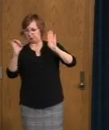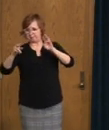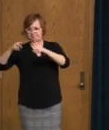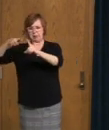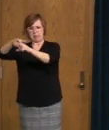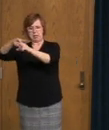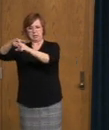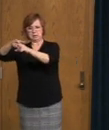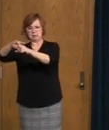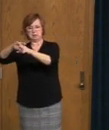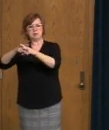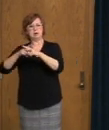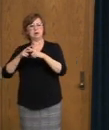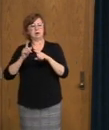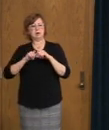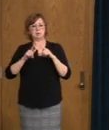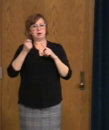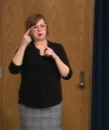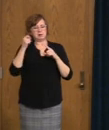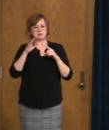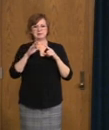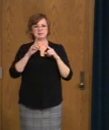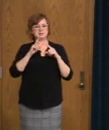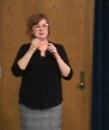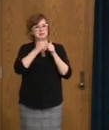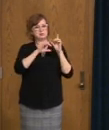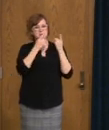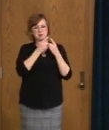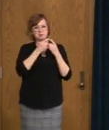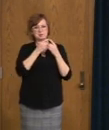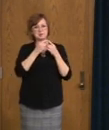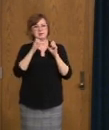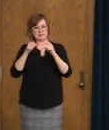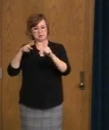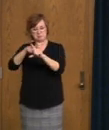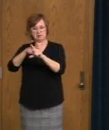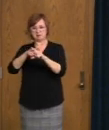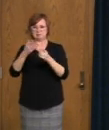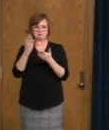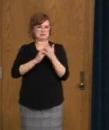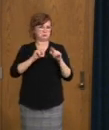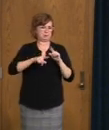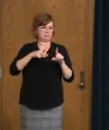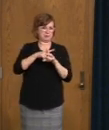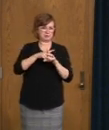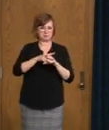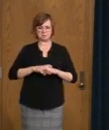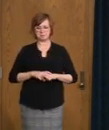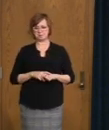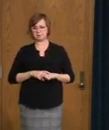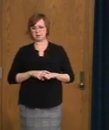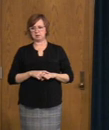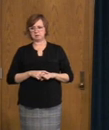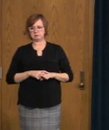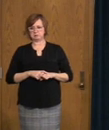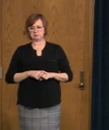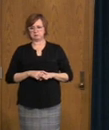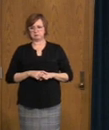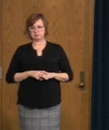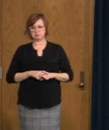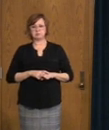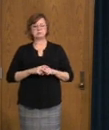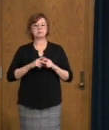same requirement on medical or other units based on what we understood at that point in time was going to be the clinical requirements